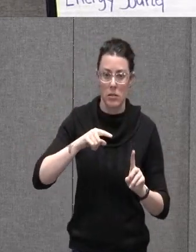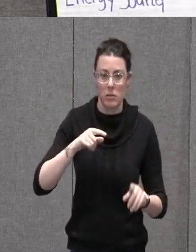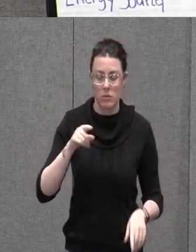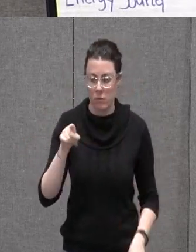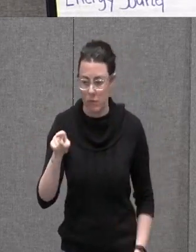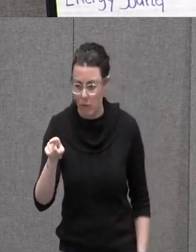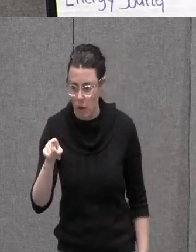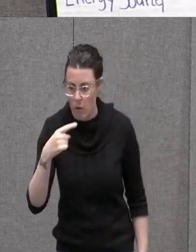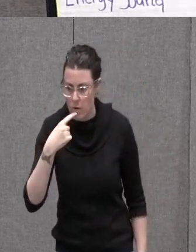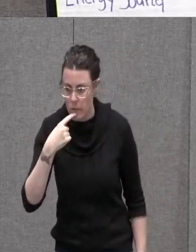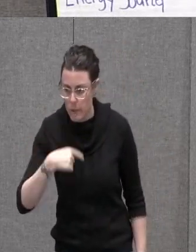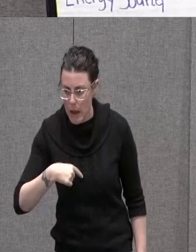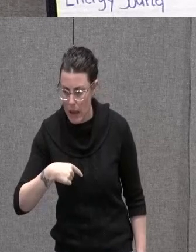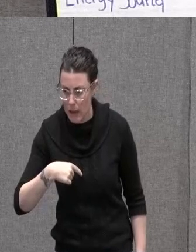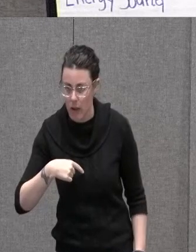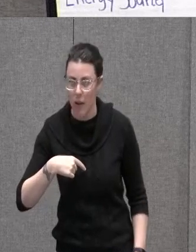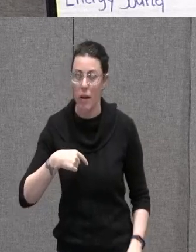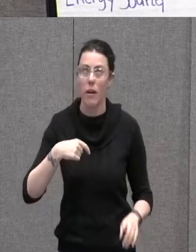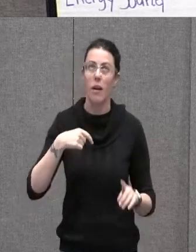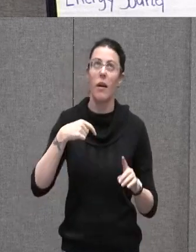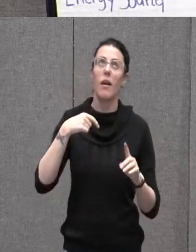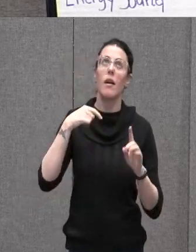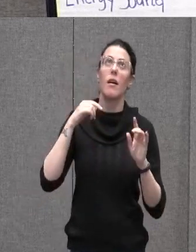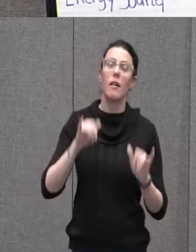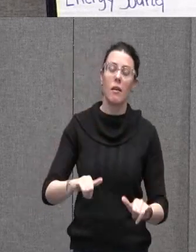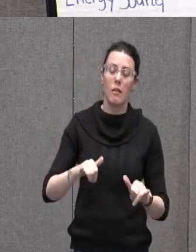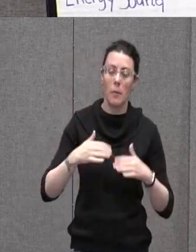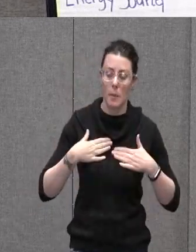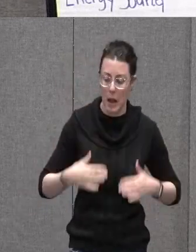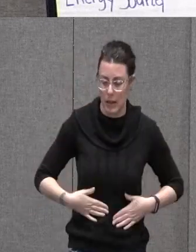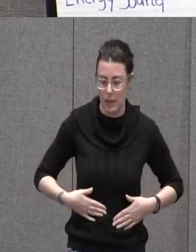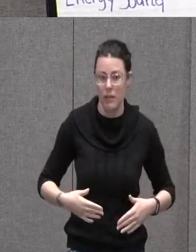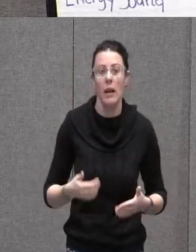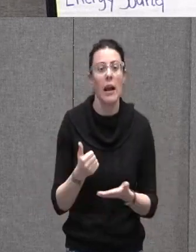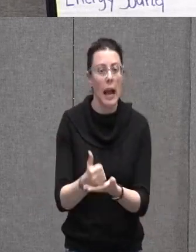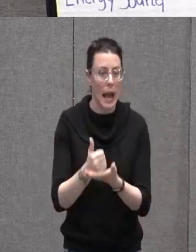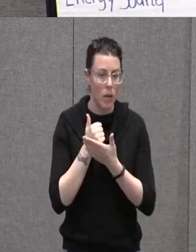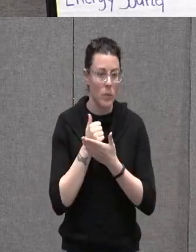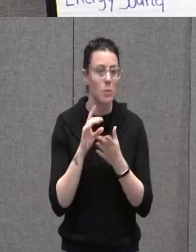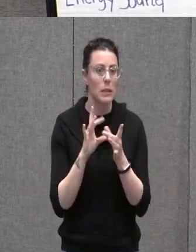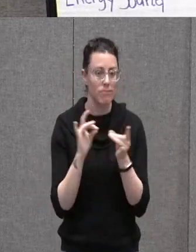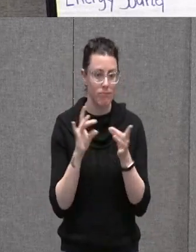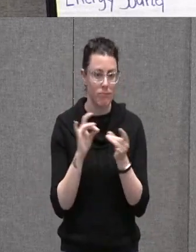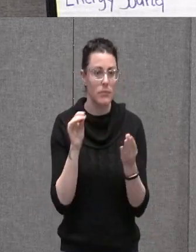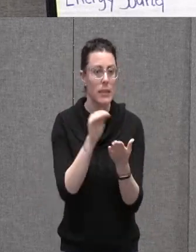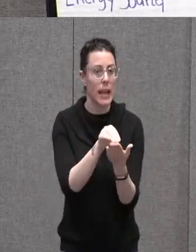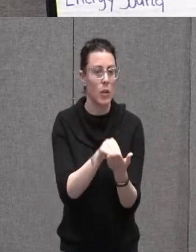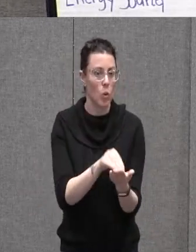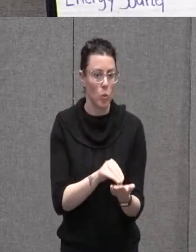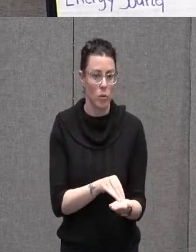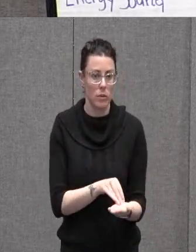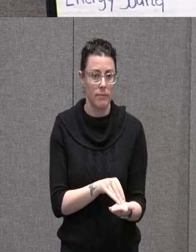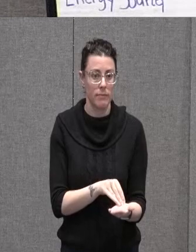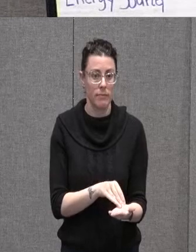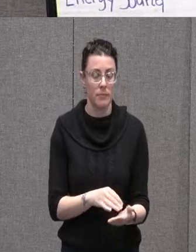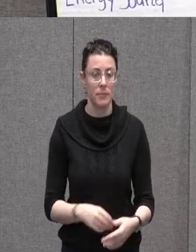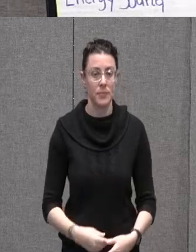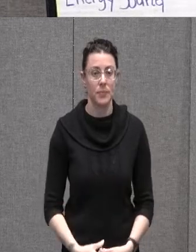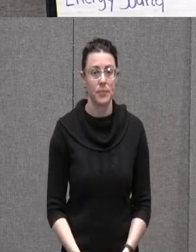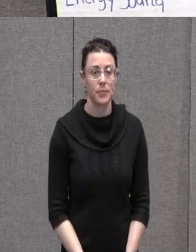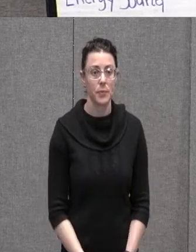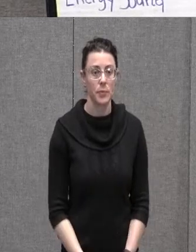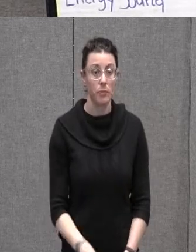me take notes. Okay. So my oval's not too good, but we'll see what we can do. Perfect.